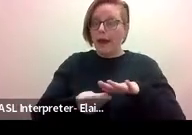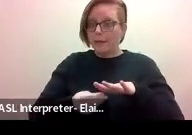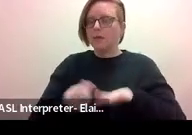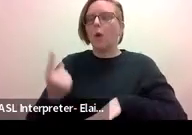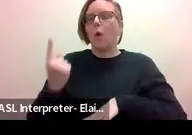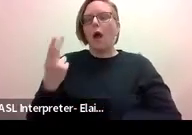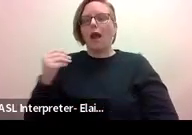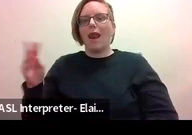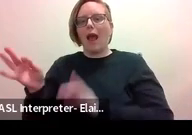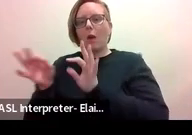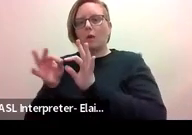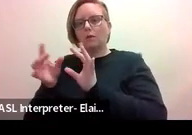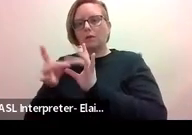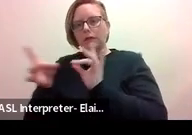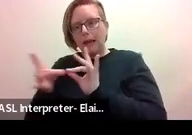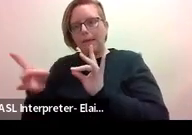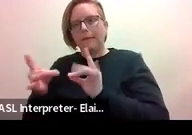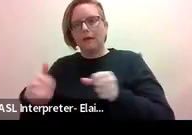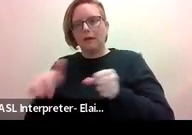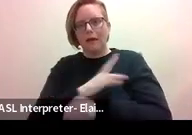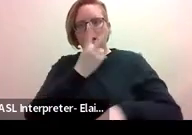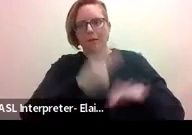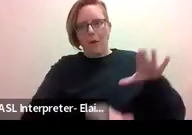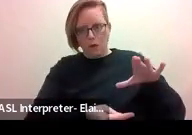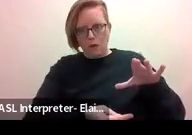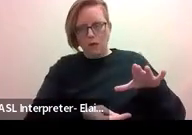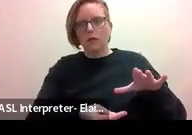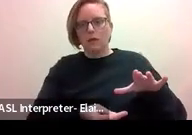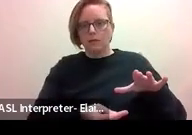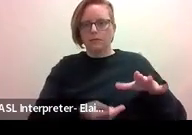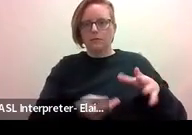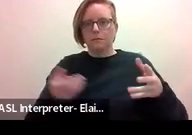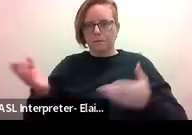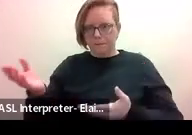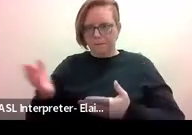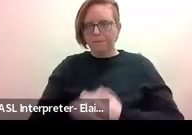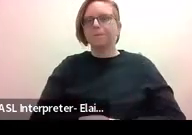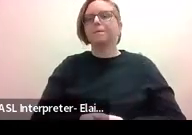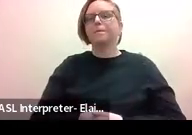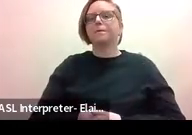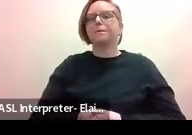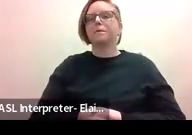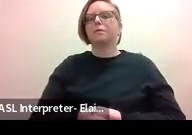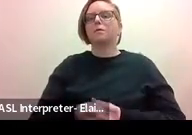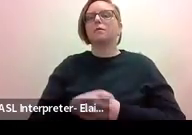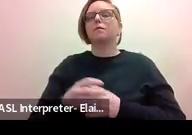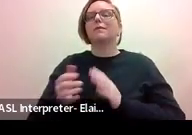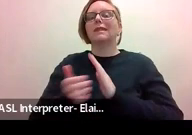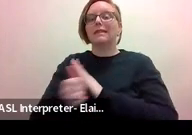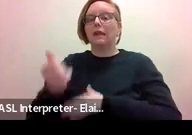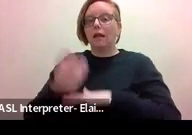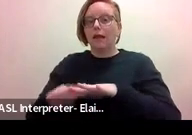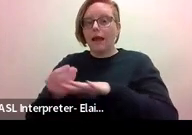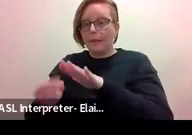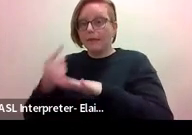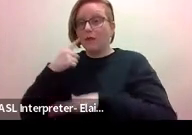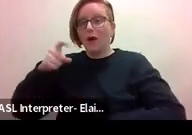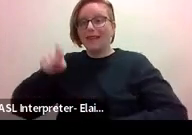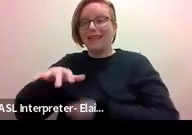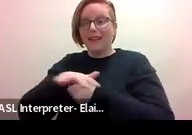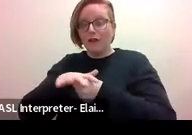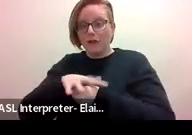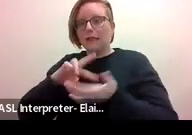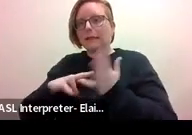gaps in spelling and addition subtraction. And your how statement of skill gaps in these areas impacts his ability to participate